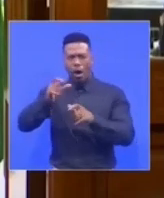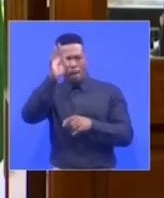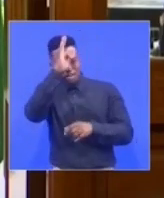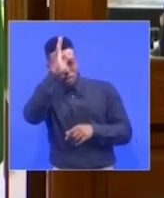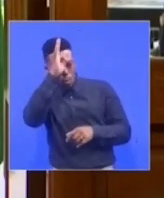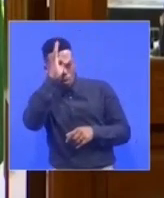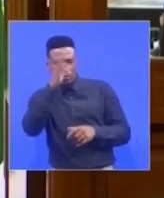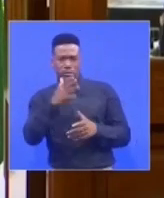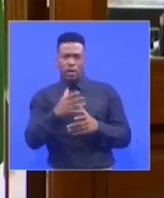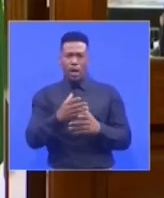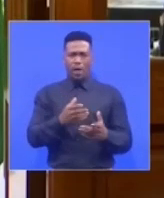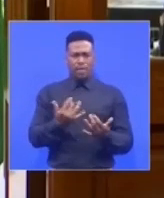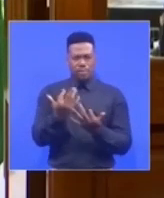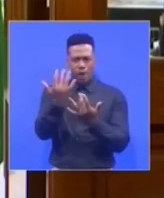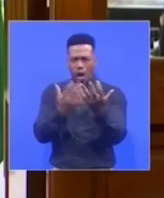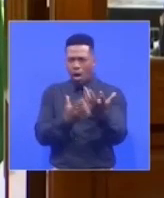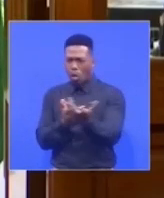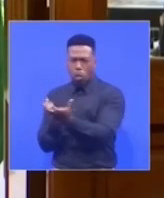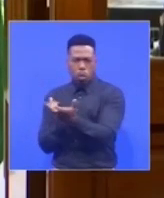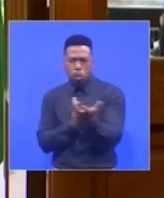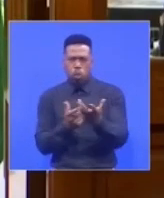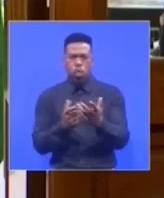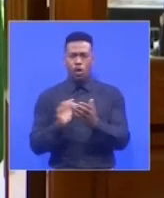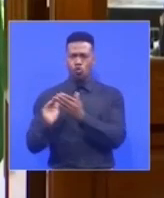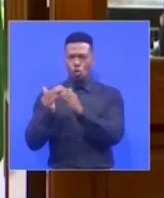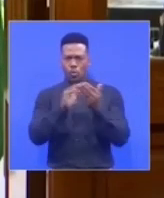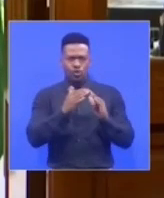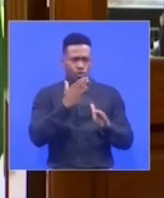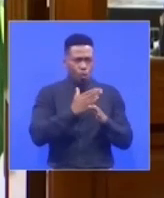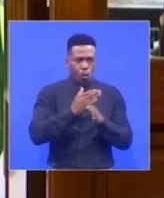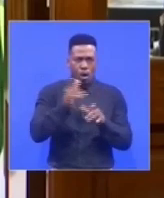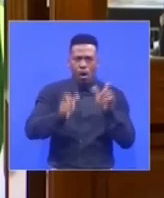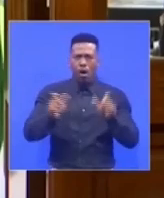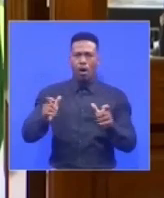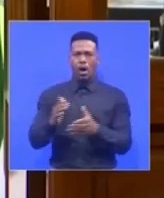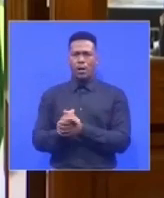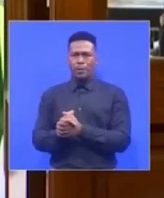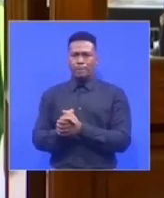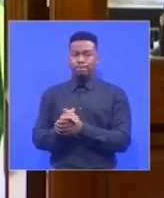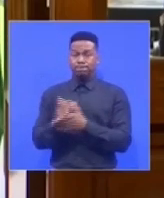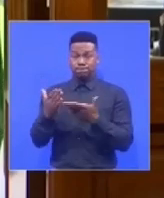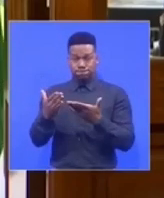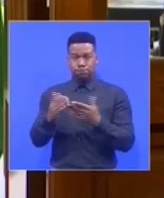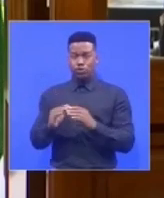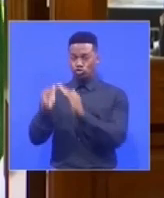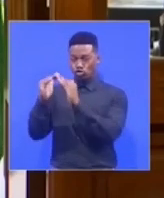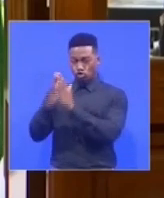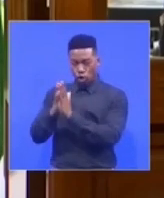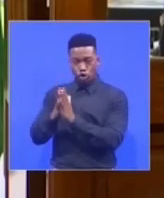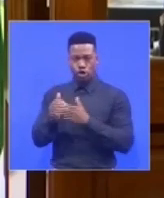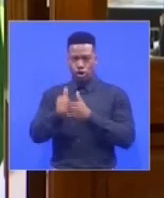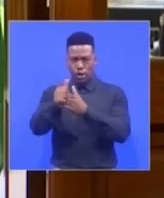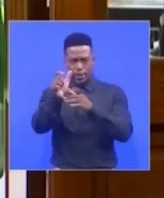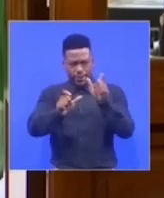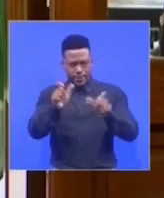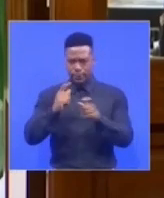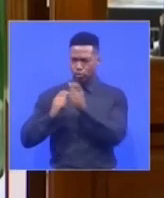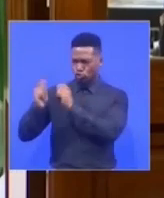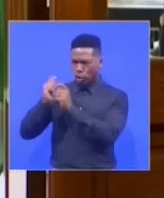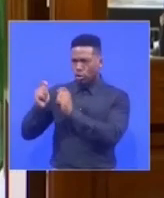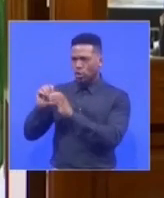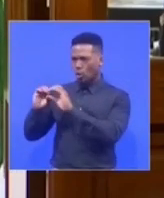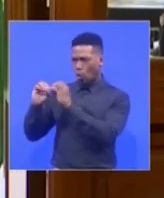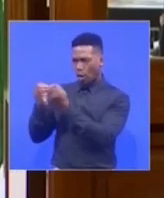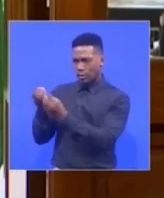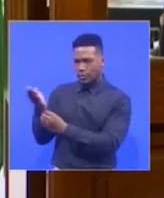officials, firefighters, community workers, faith leaders, and traditional